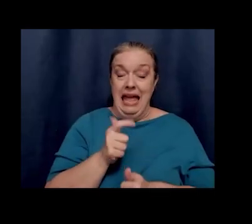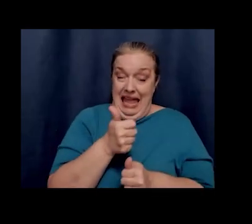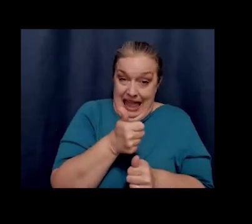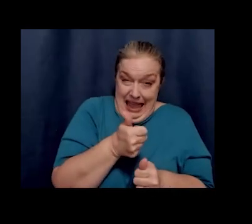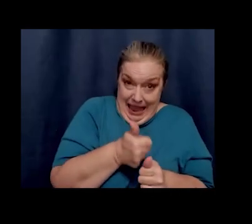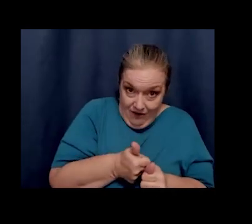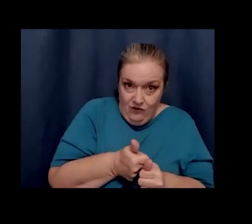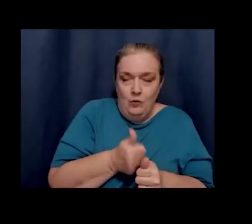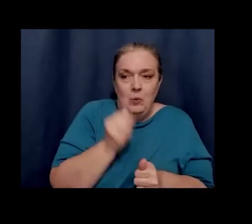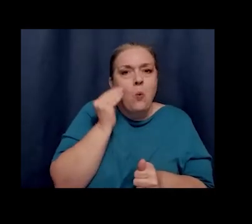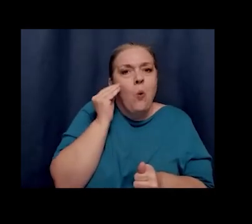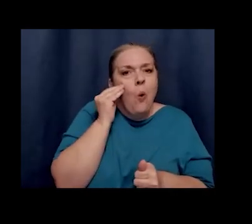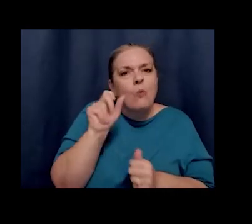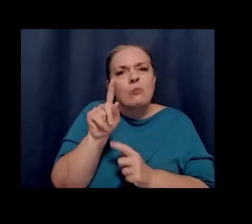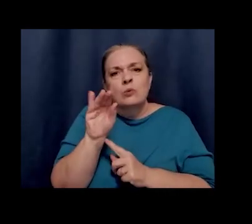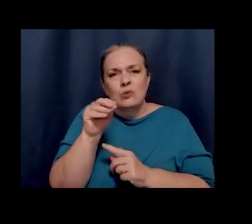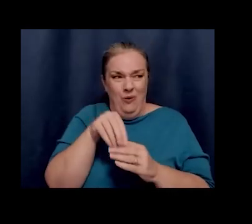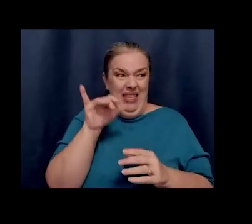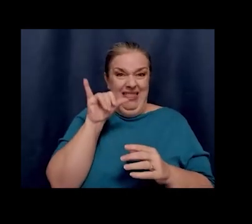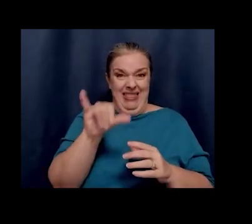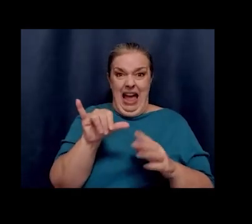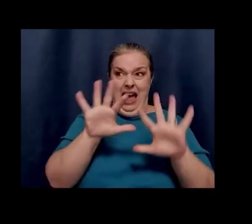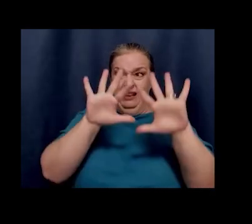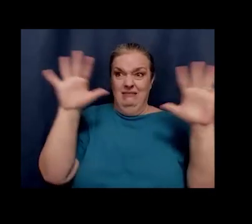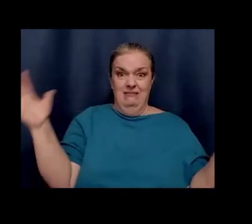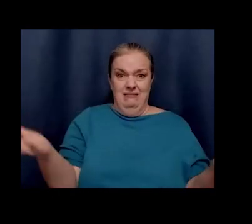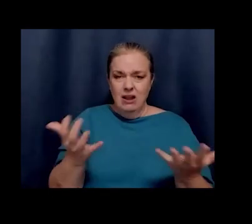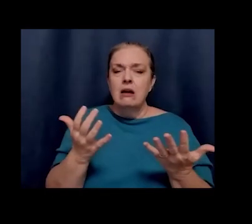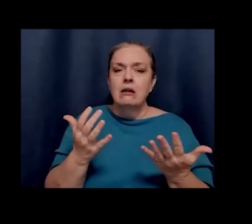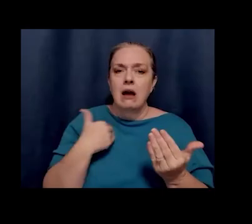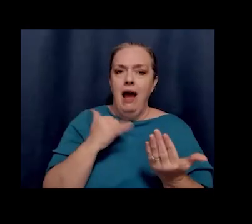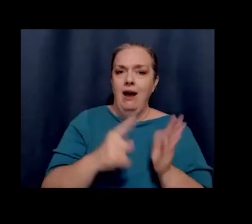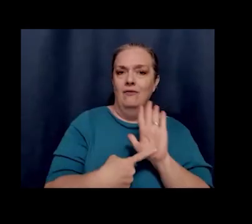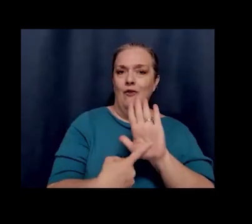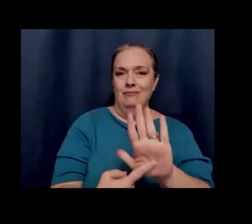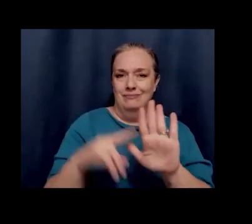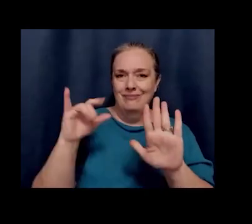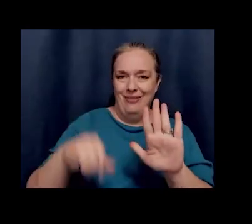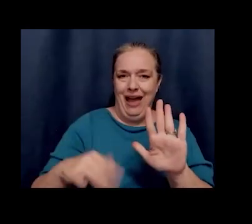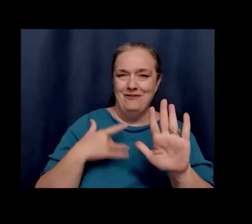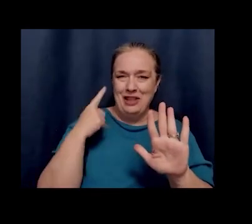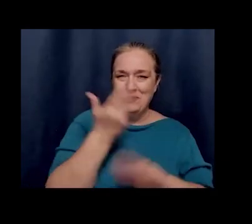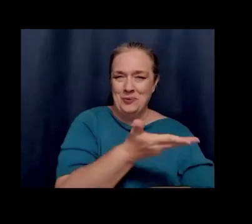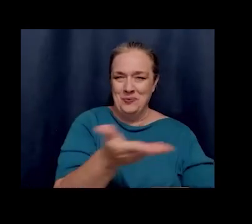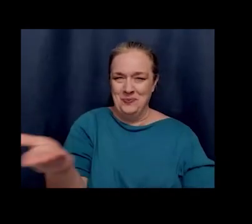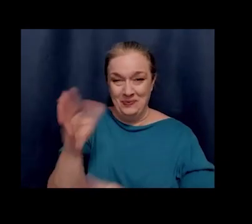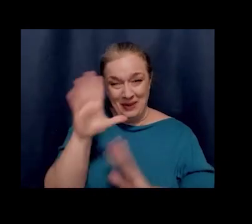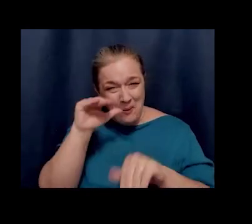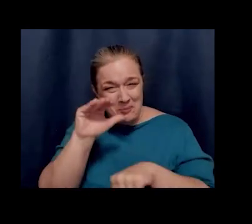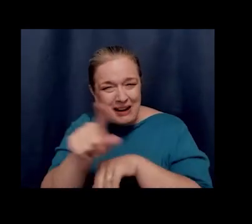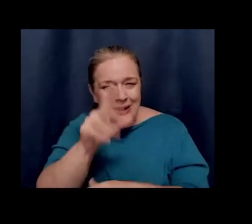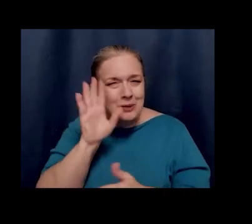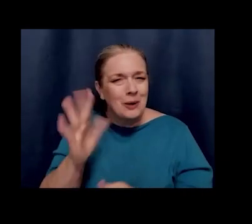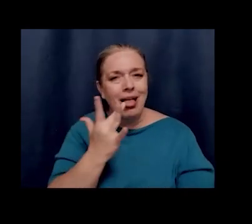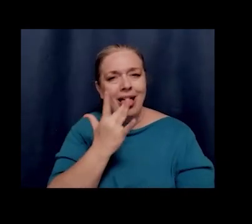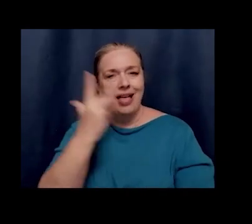to offer. And I hope to evoke some of that for you this evening. But the historic